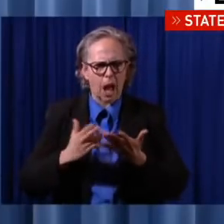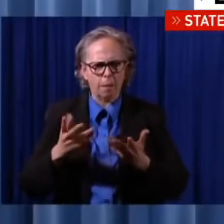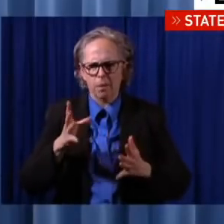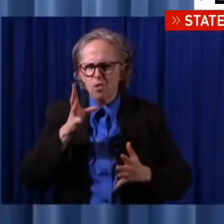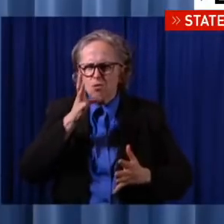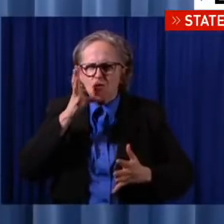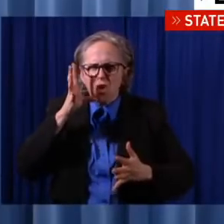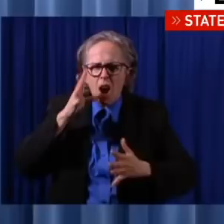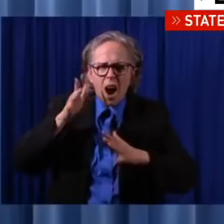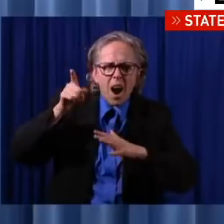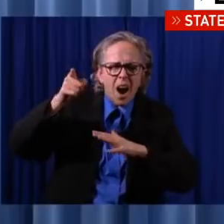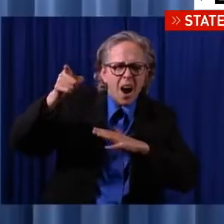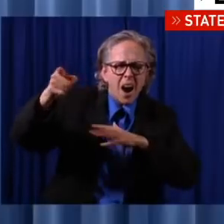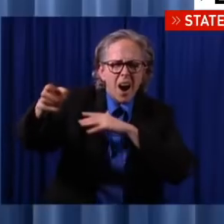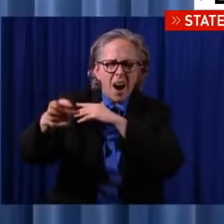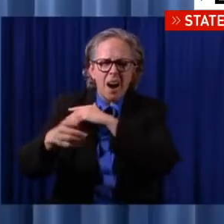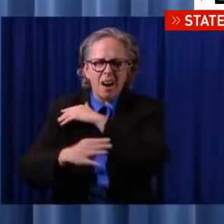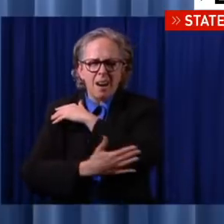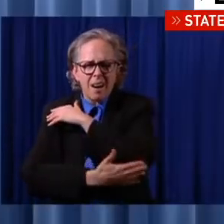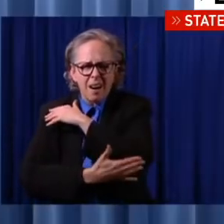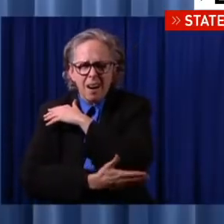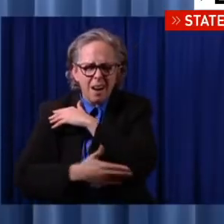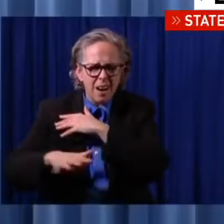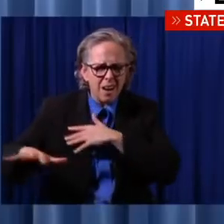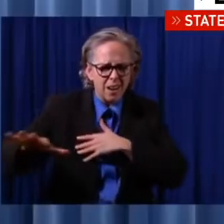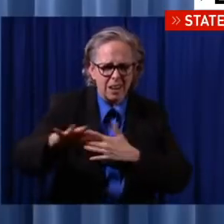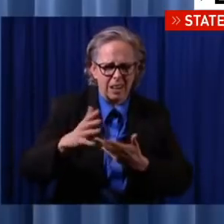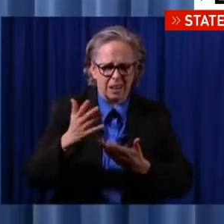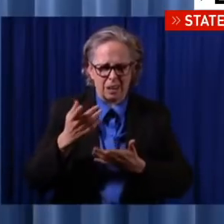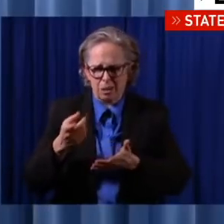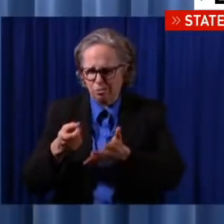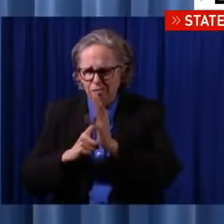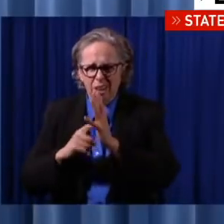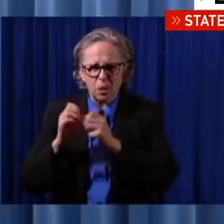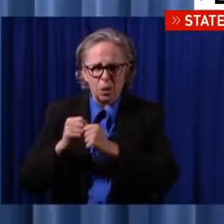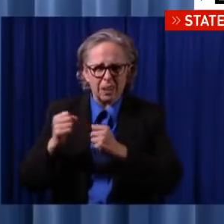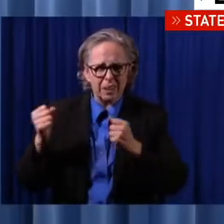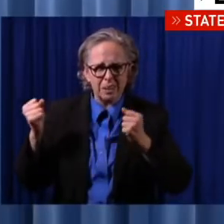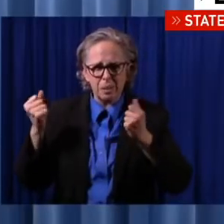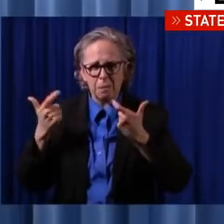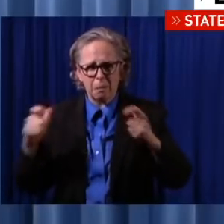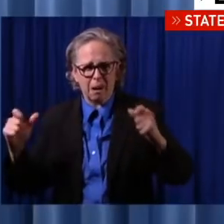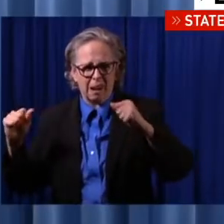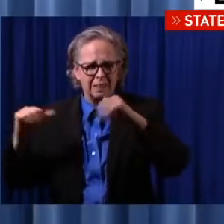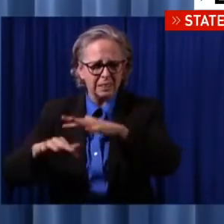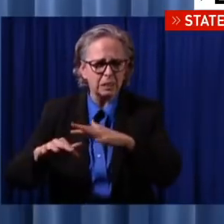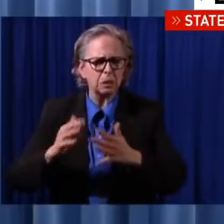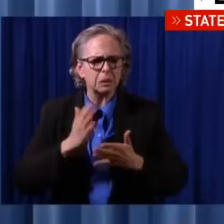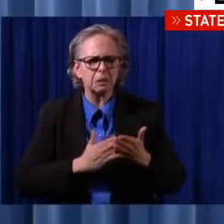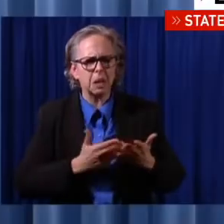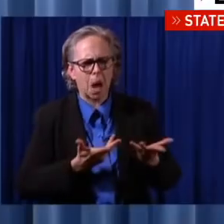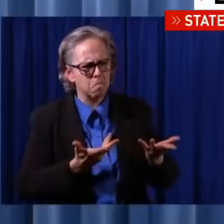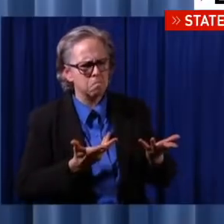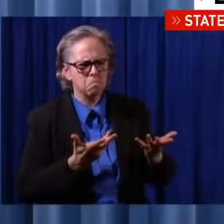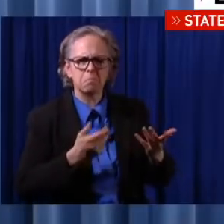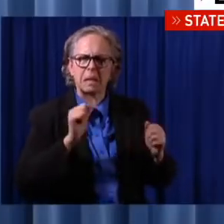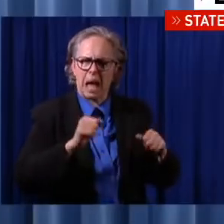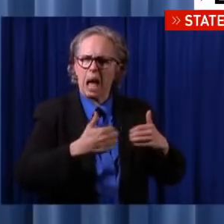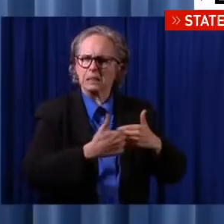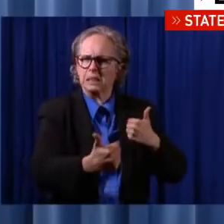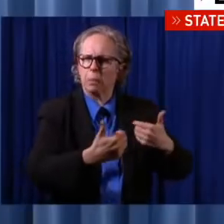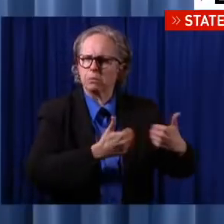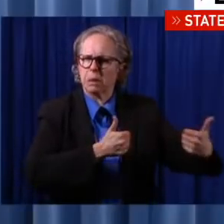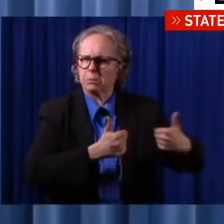almost everybody's bussed in, and some that are urban and some suburban. So we have a great mix of schools. We have local